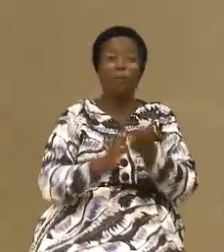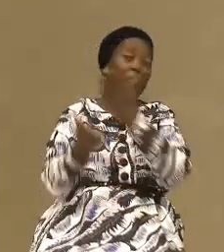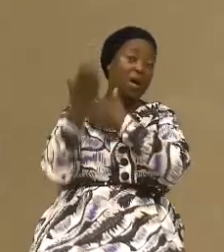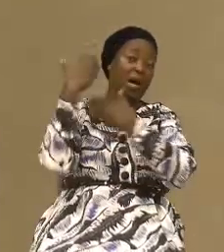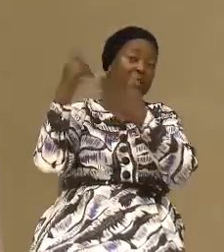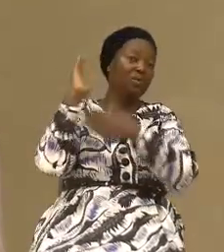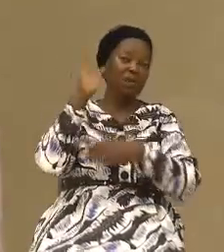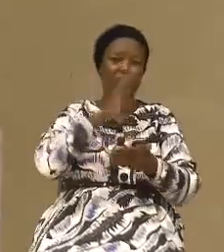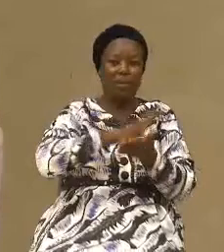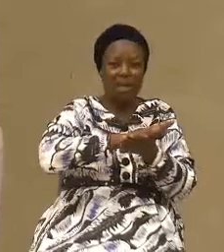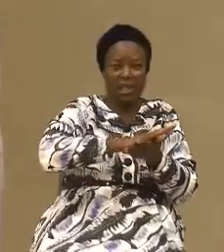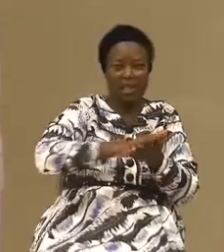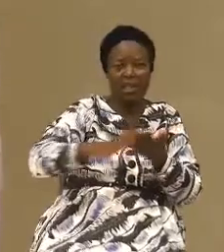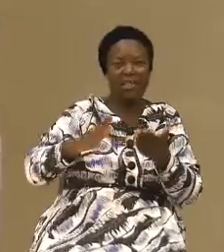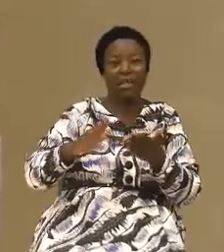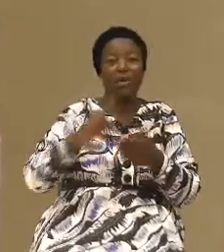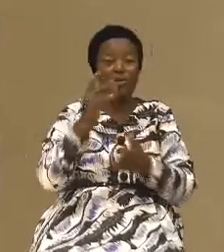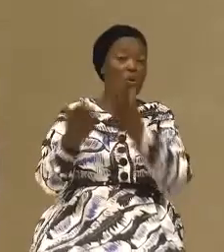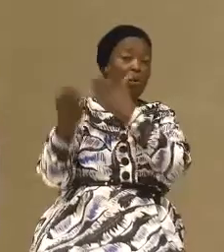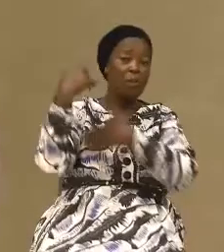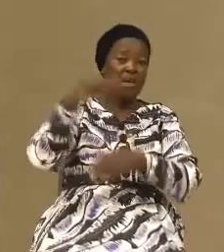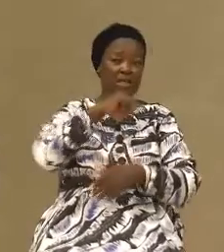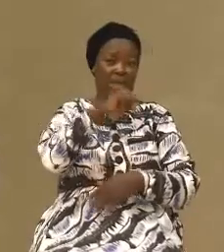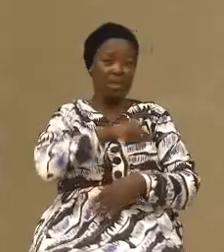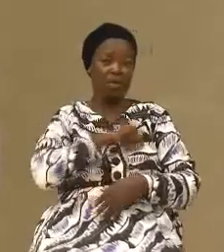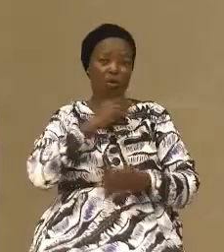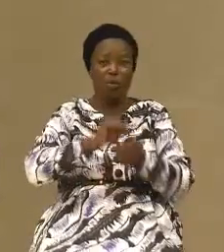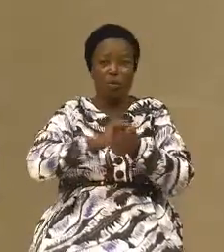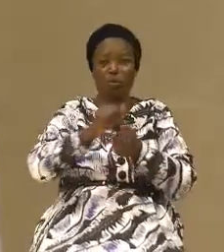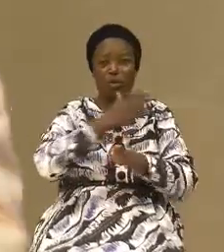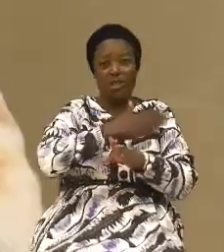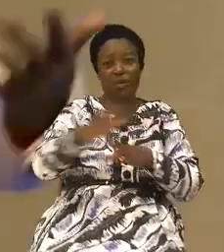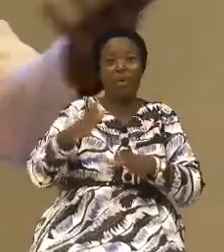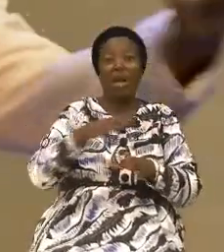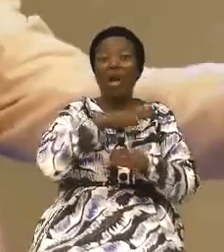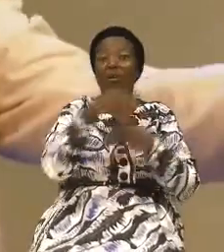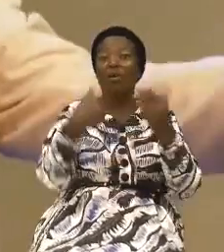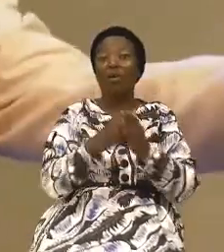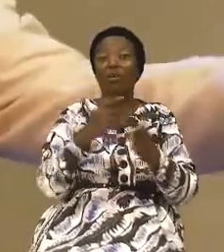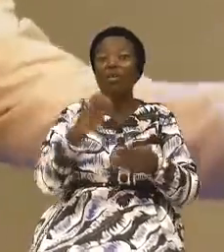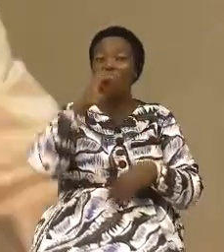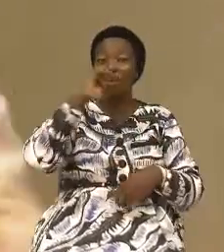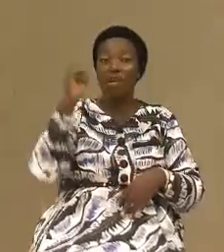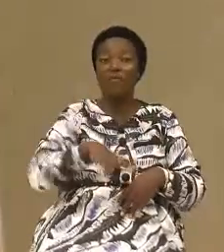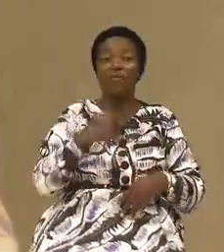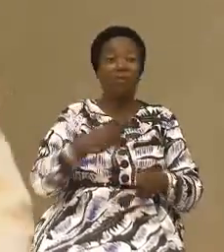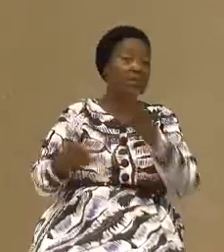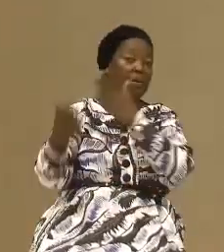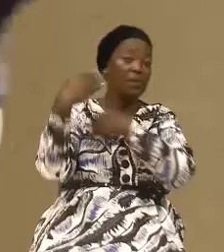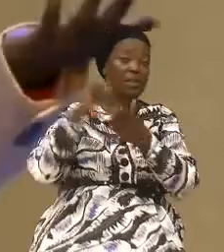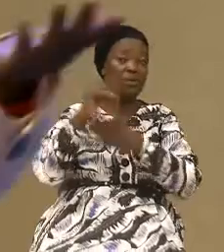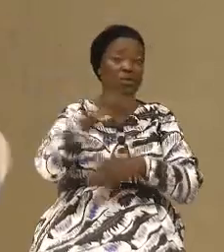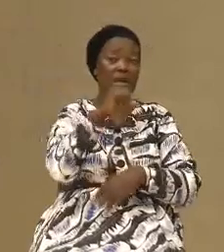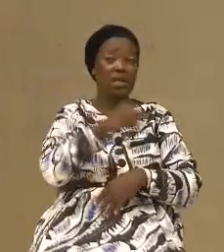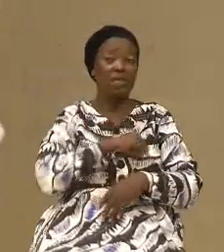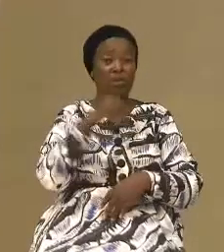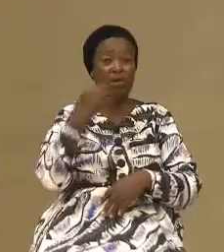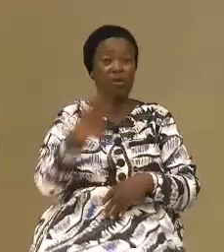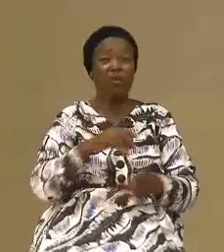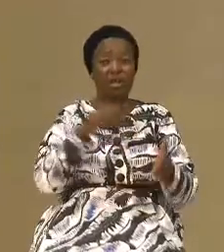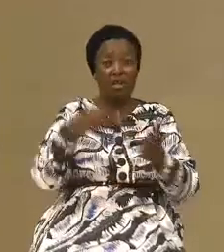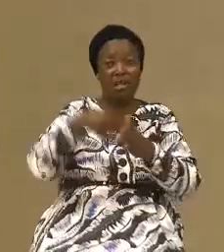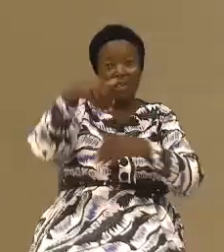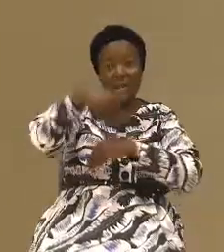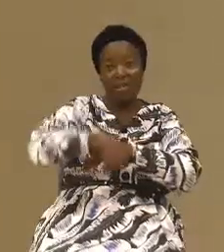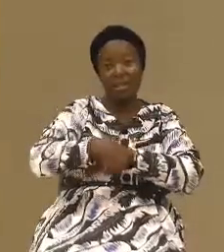past guilt will be washed away. And all the evil of the past that you are guilty of tonight, the